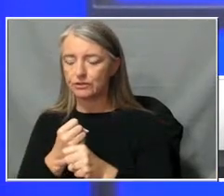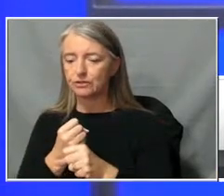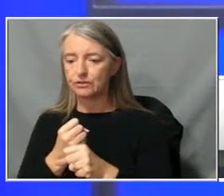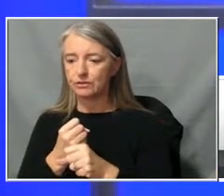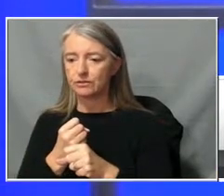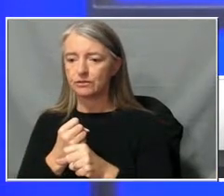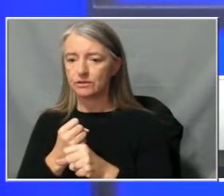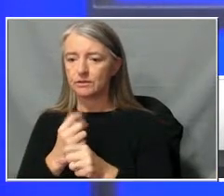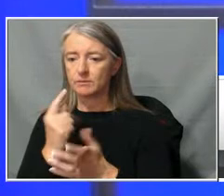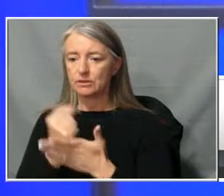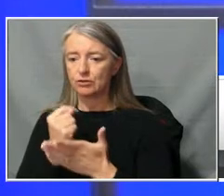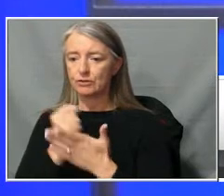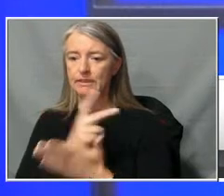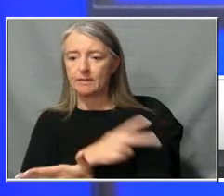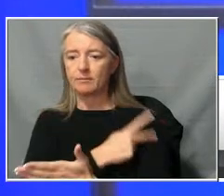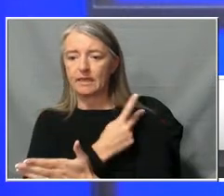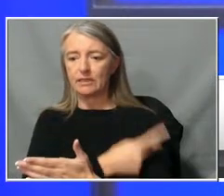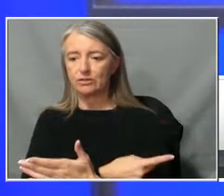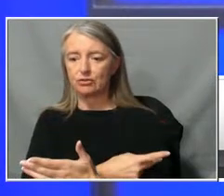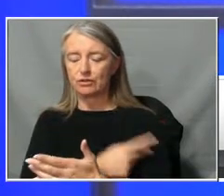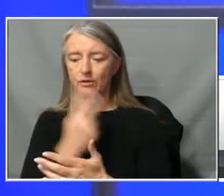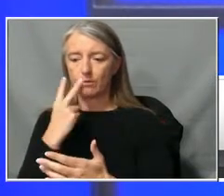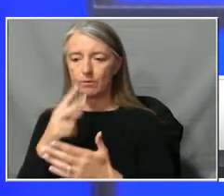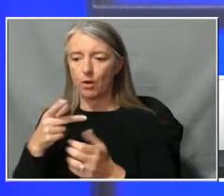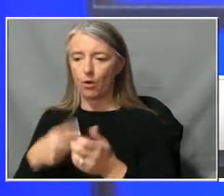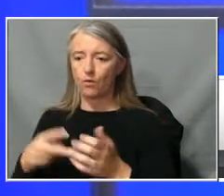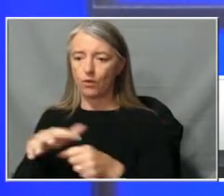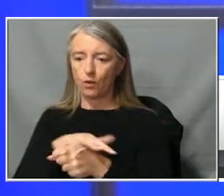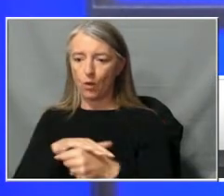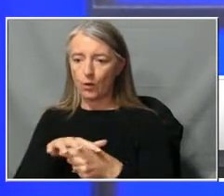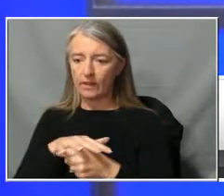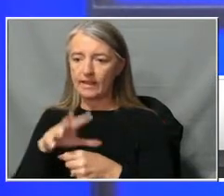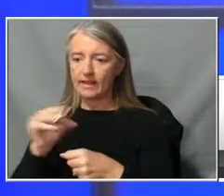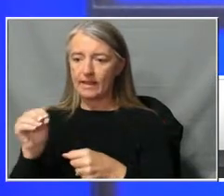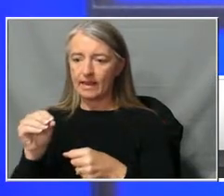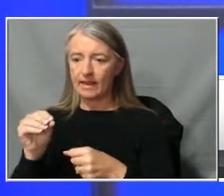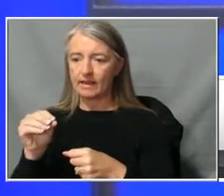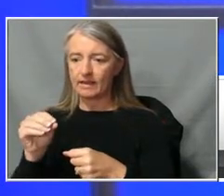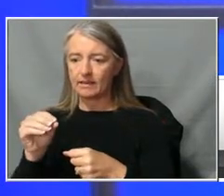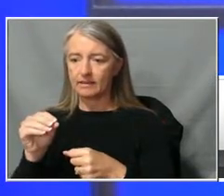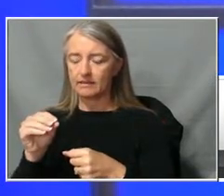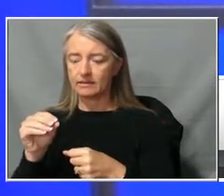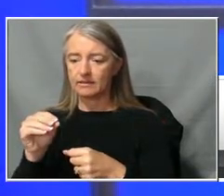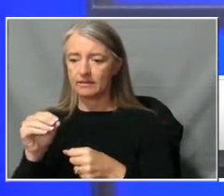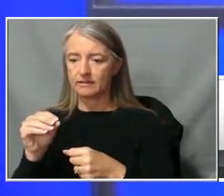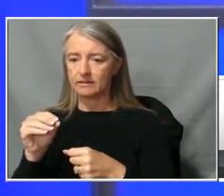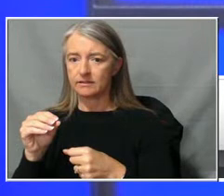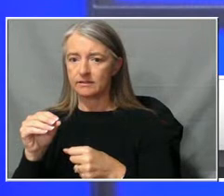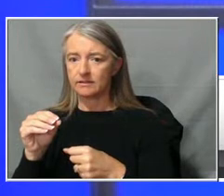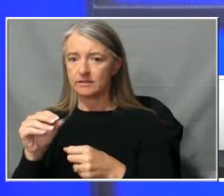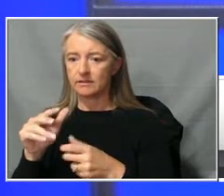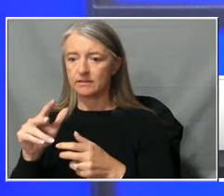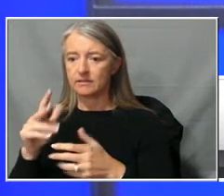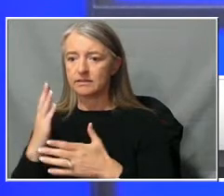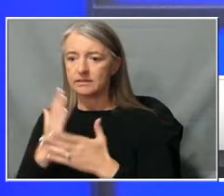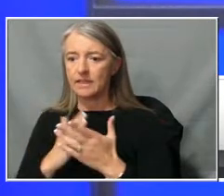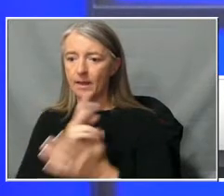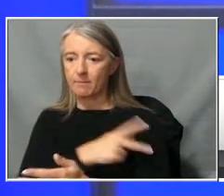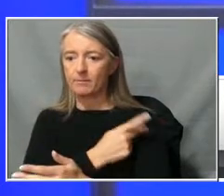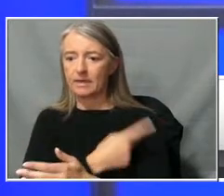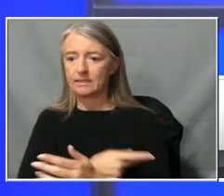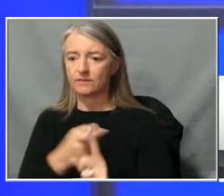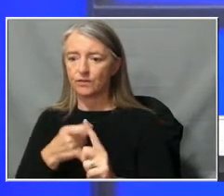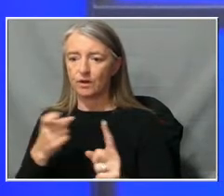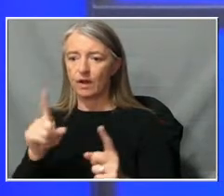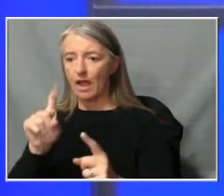I've been treating patients, both locally and I would say greater than a third of our patients have come in greater than 50 miles from